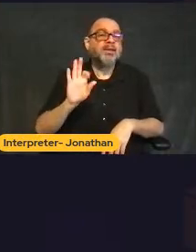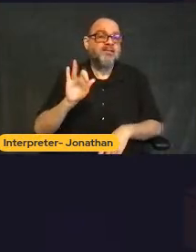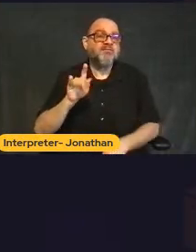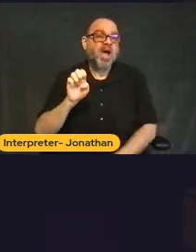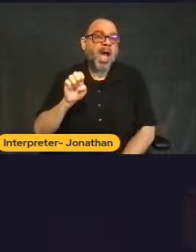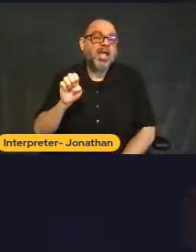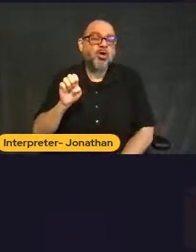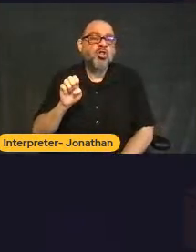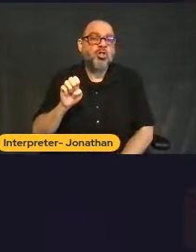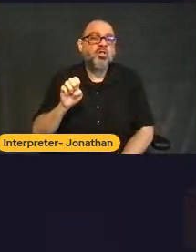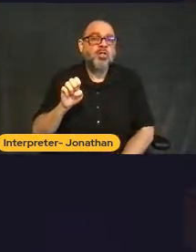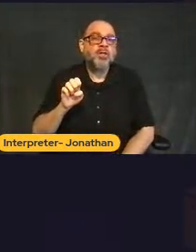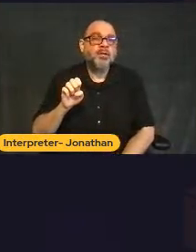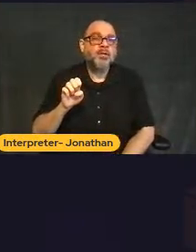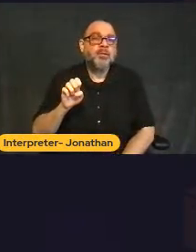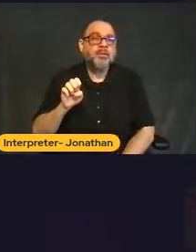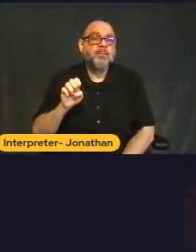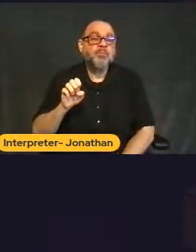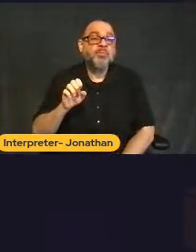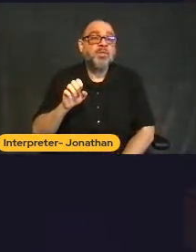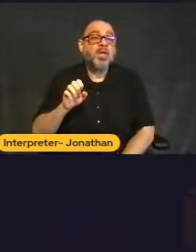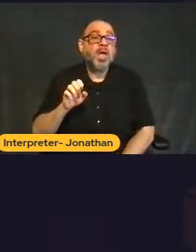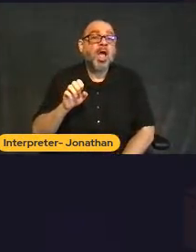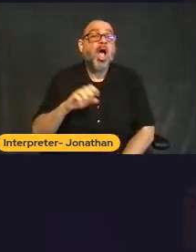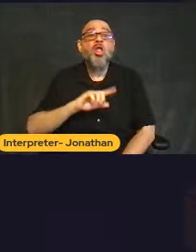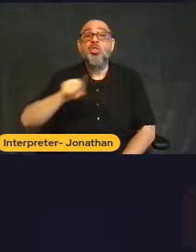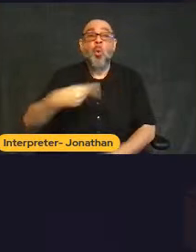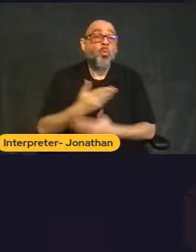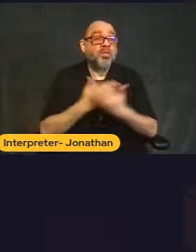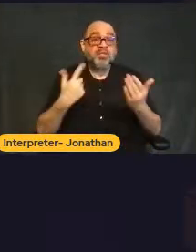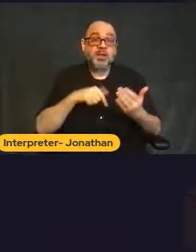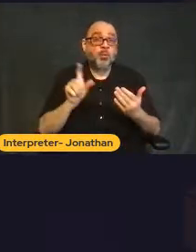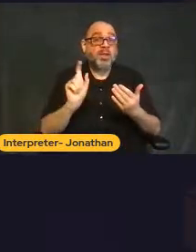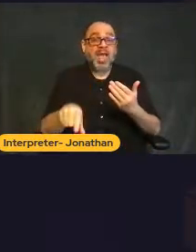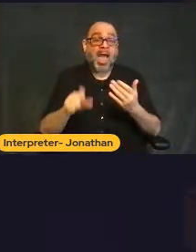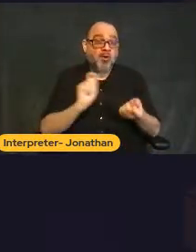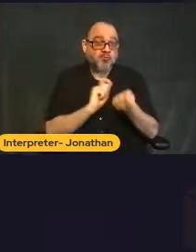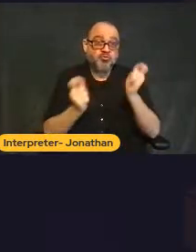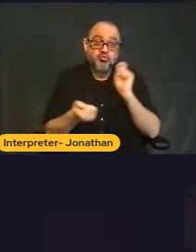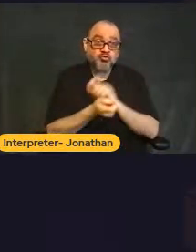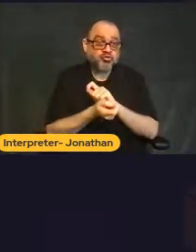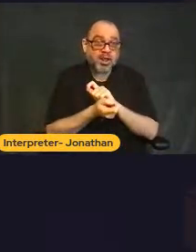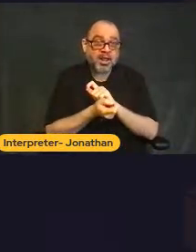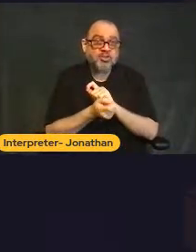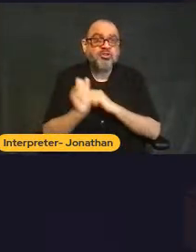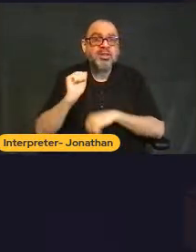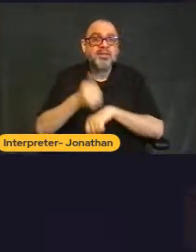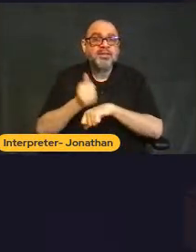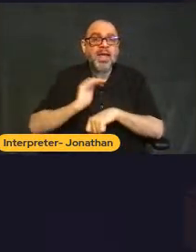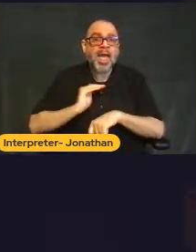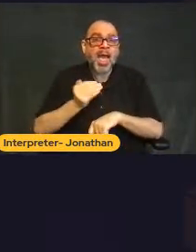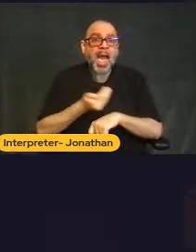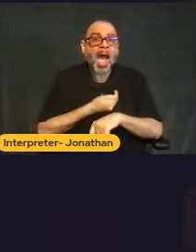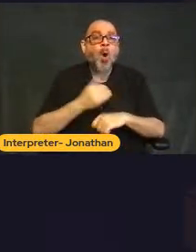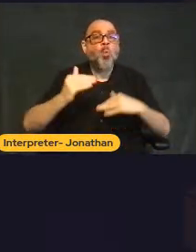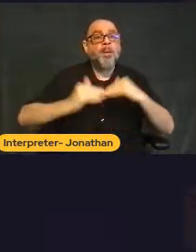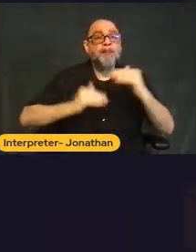And the only thing we have to change is set our build script